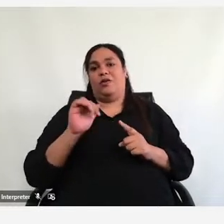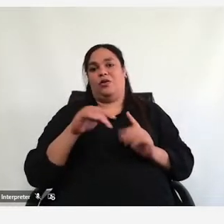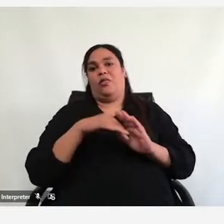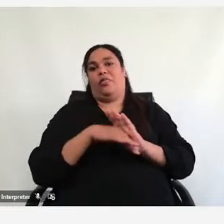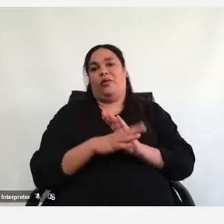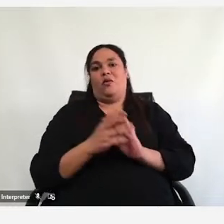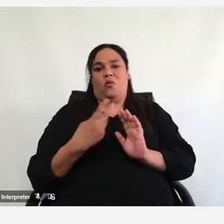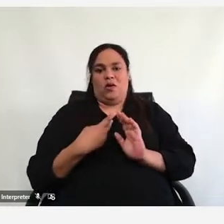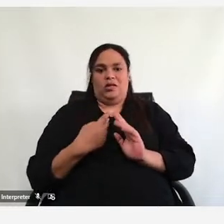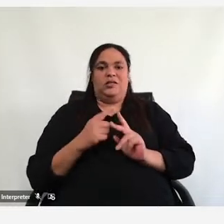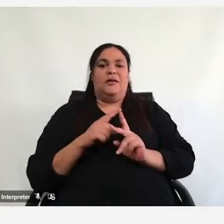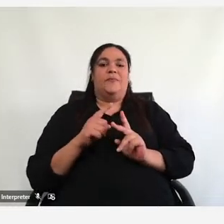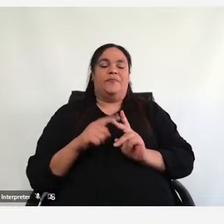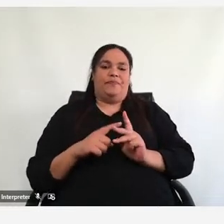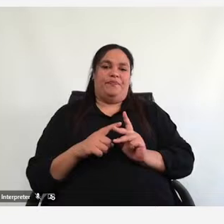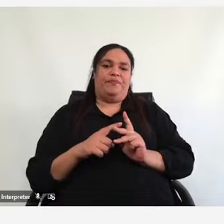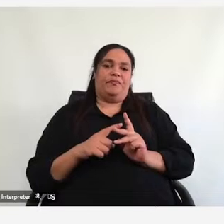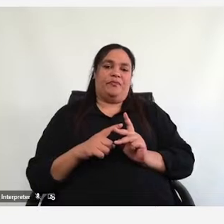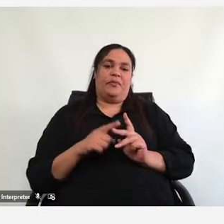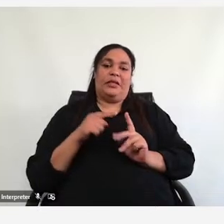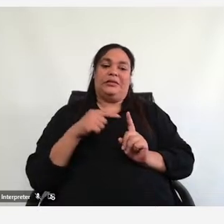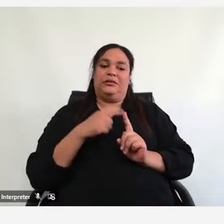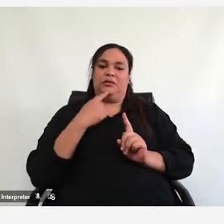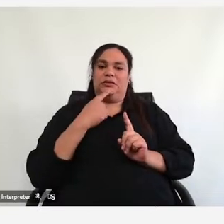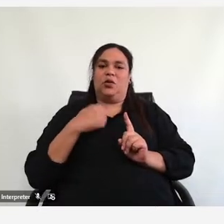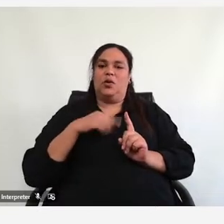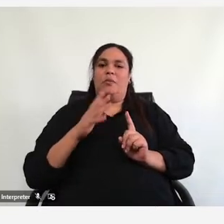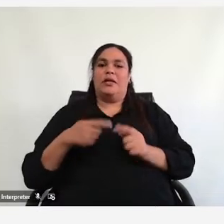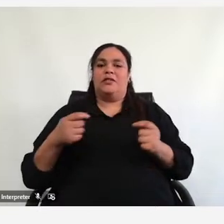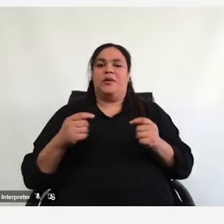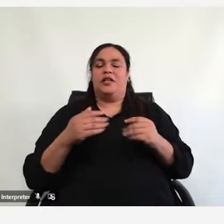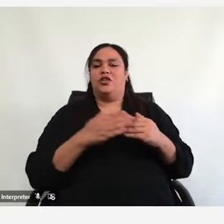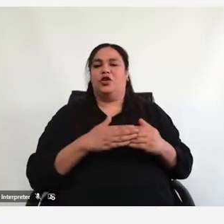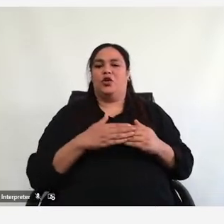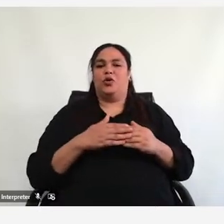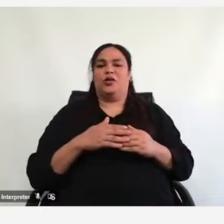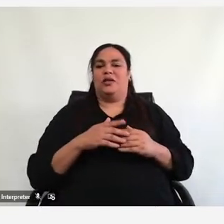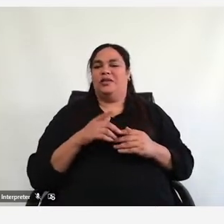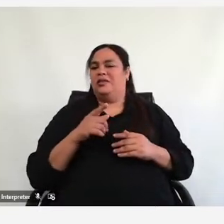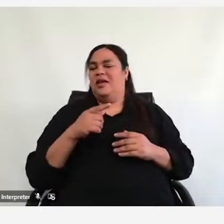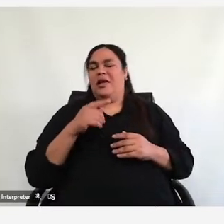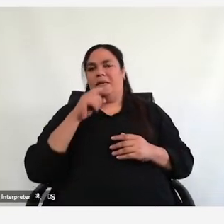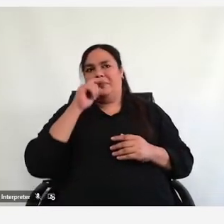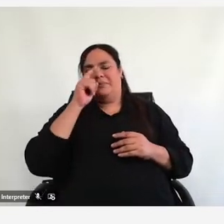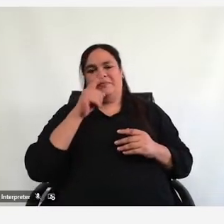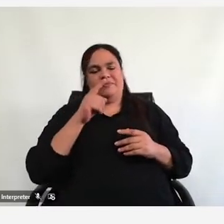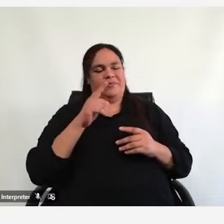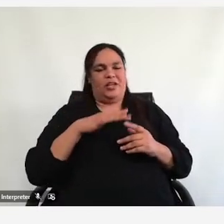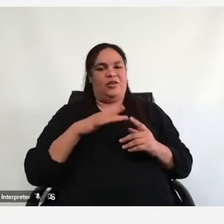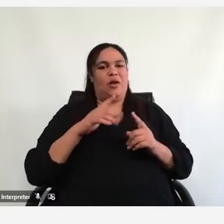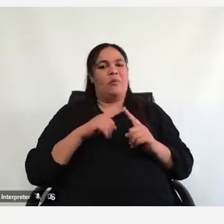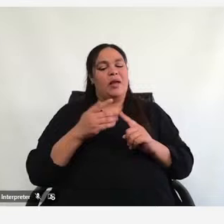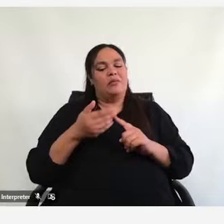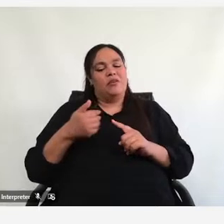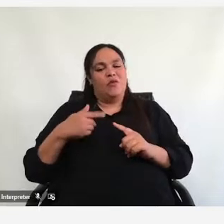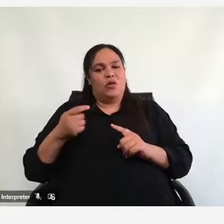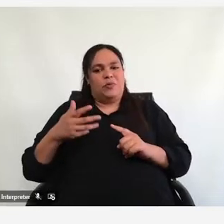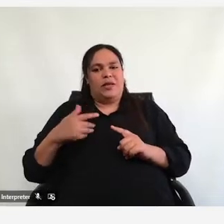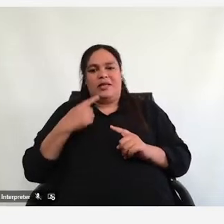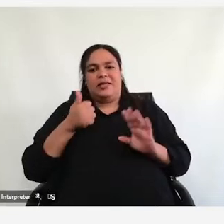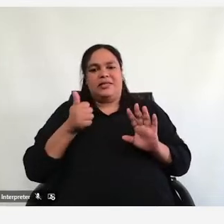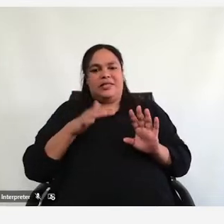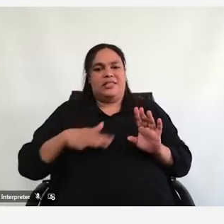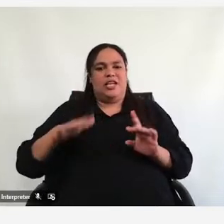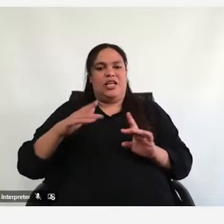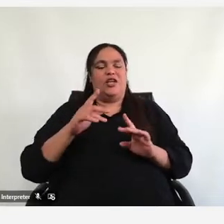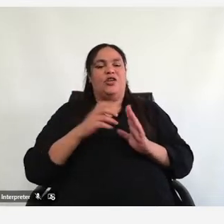deteriorated. He said that we're only spending security in leafy suburbs. But Speaker, I just mentioned these 6 areas, for example,